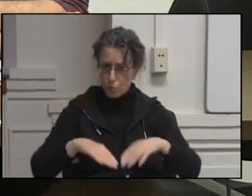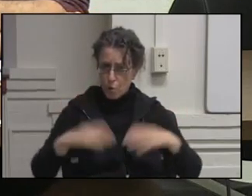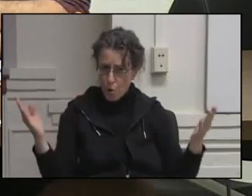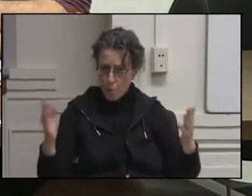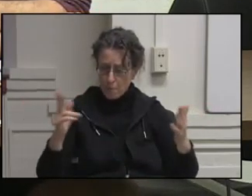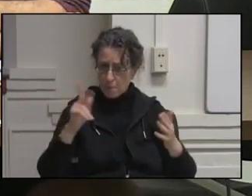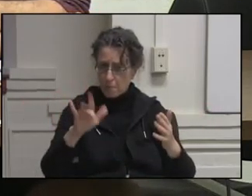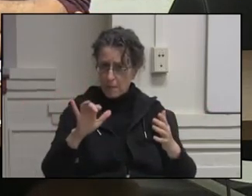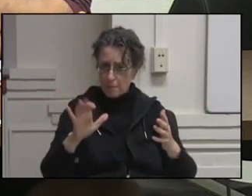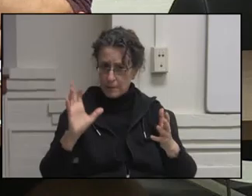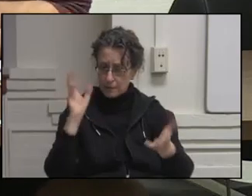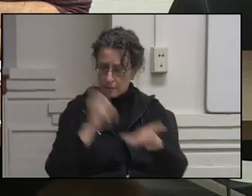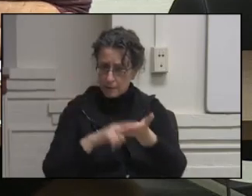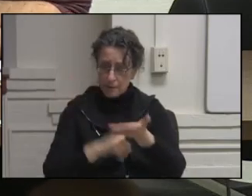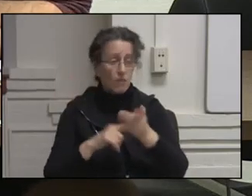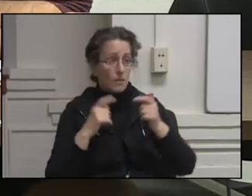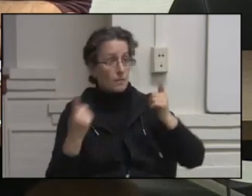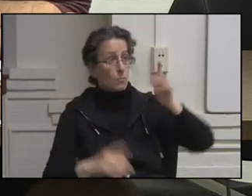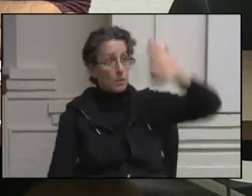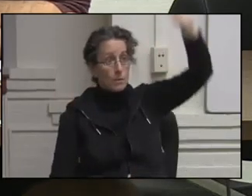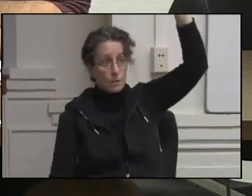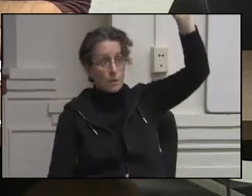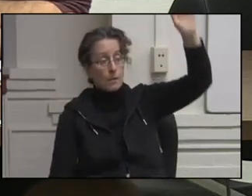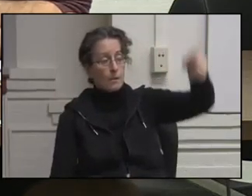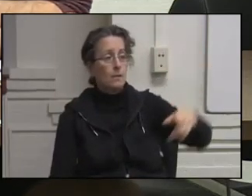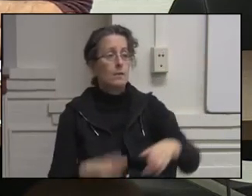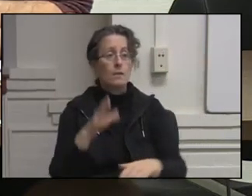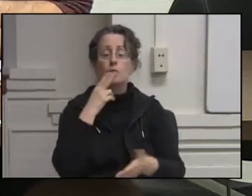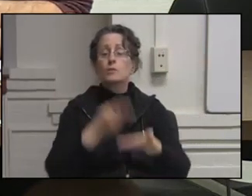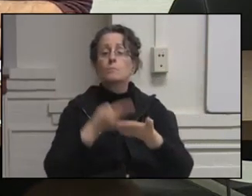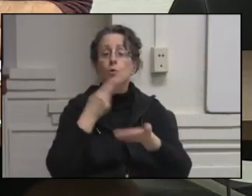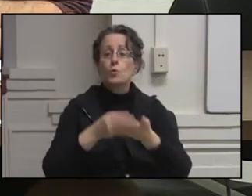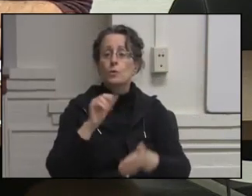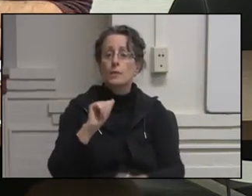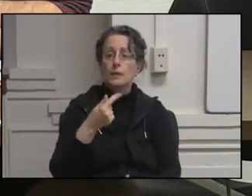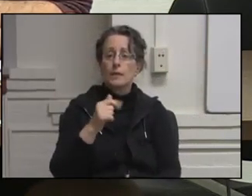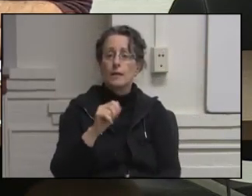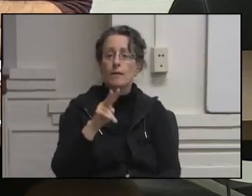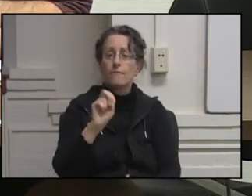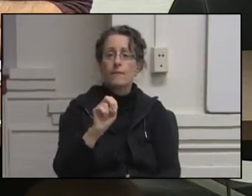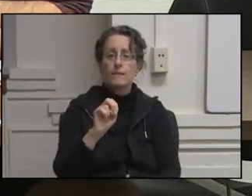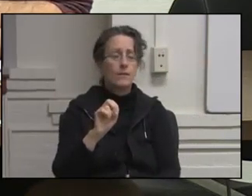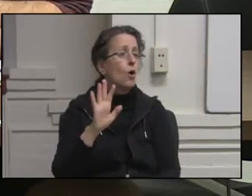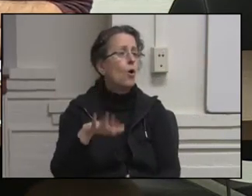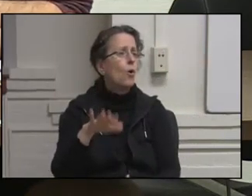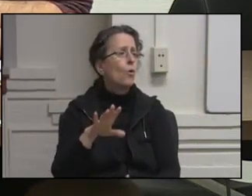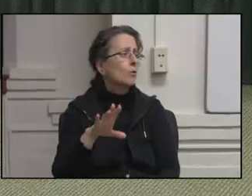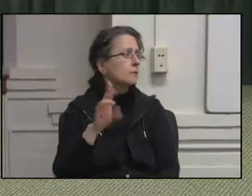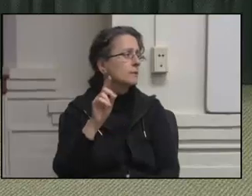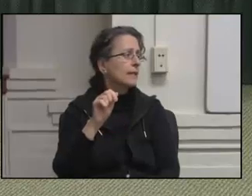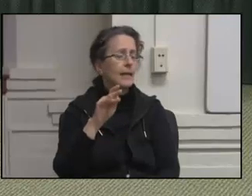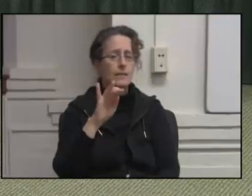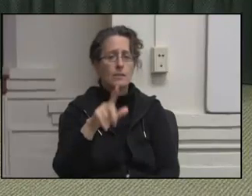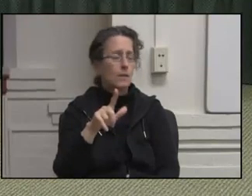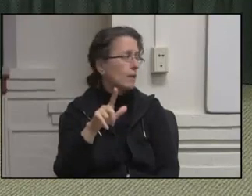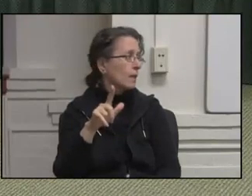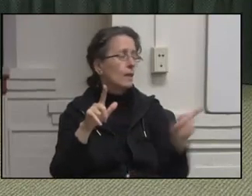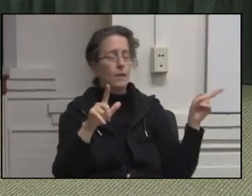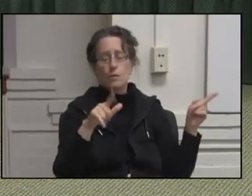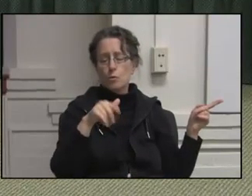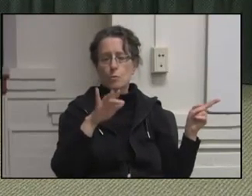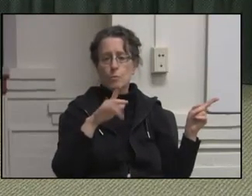who came to. Okay. Spoon? Can I ask a question? Oh, wait. First? Sorry, Daniel. I didn't see you.